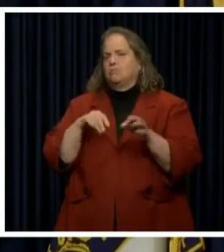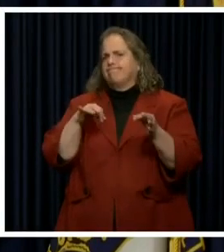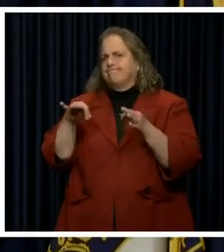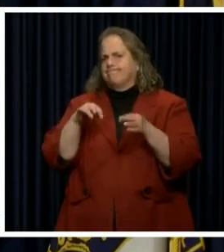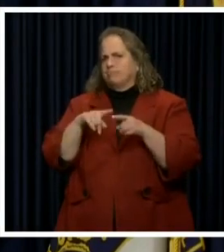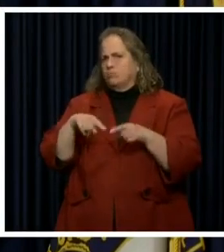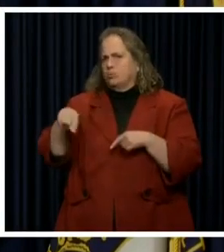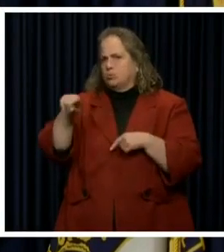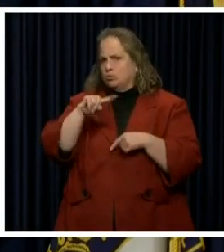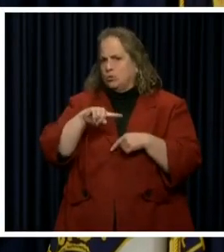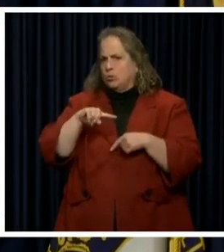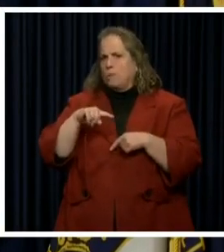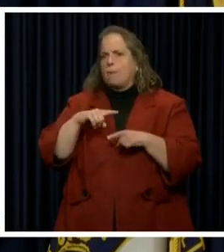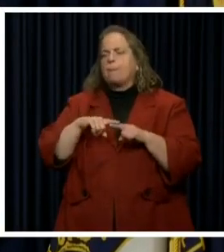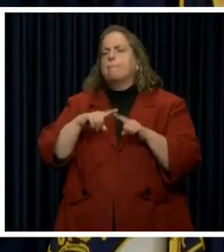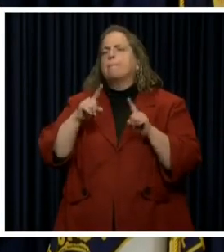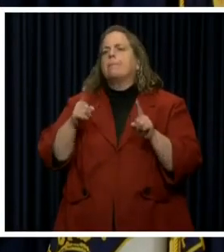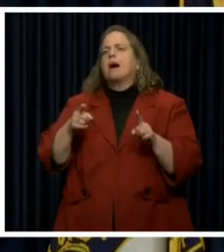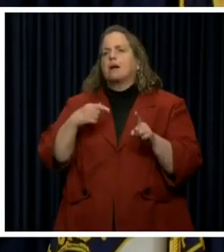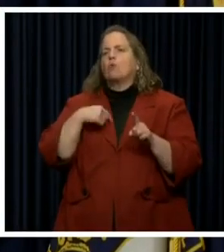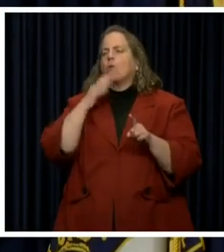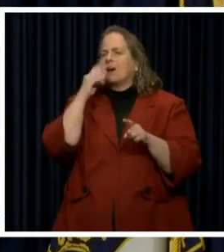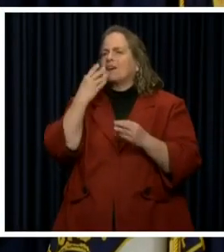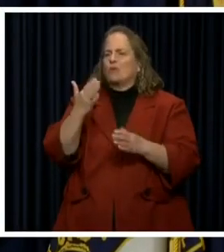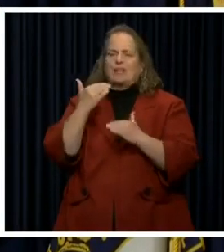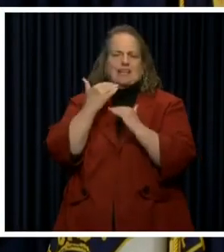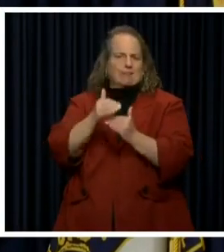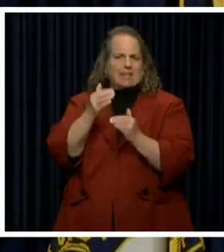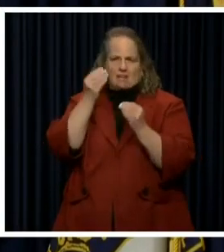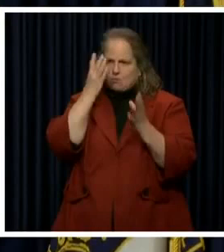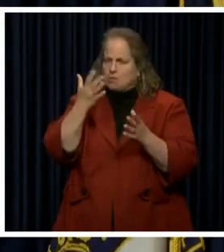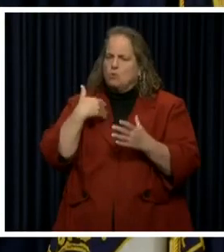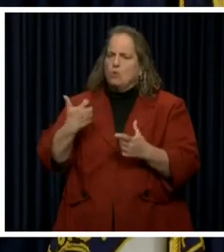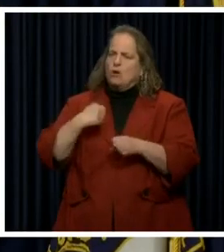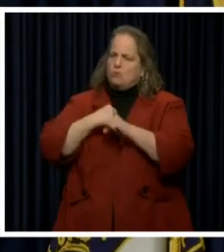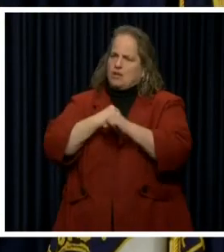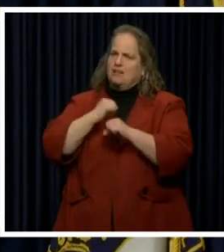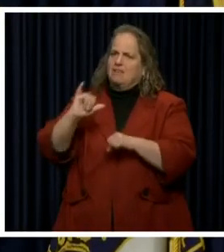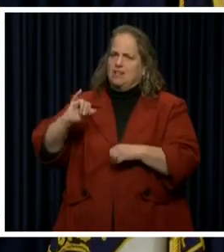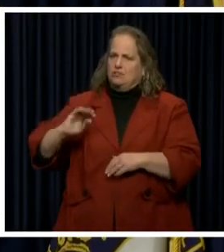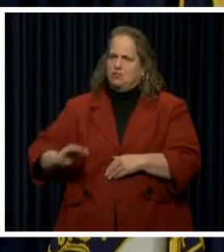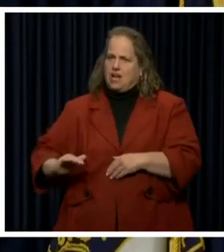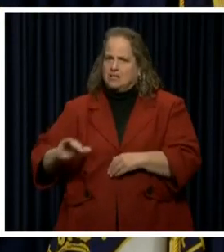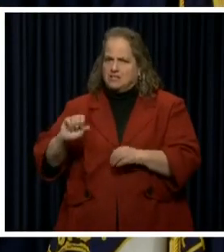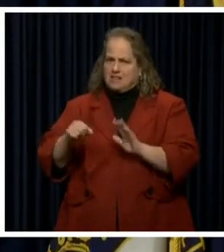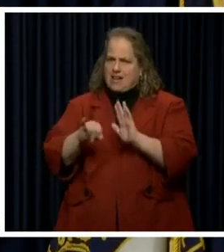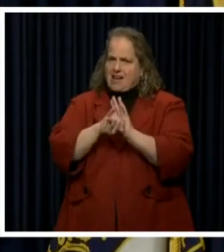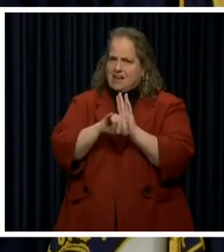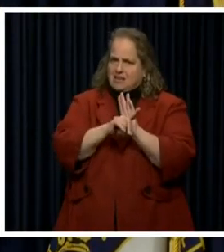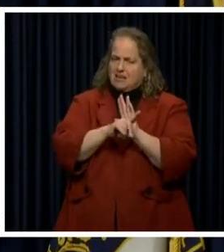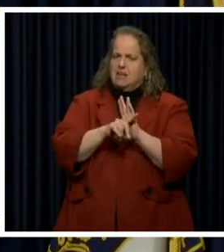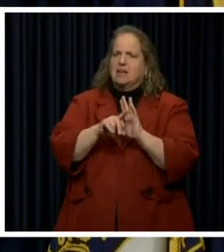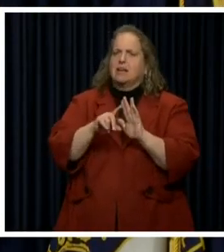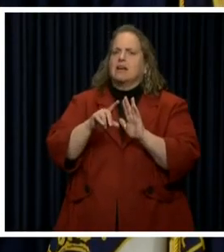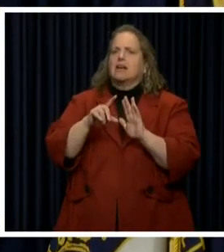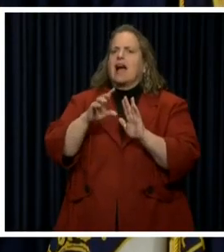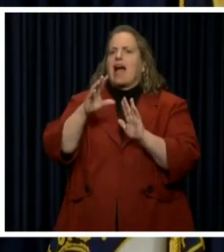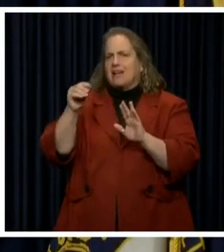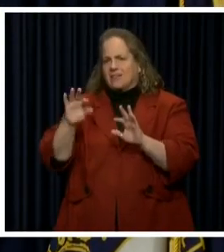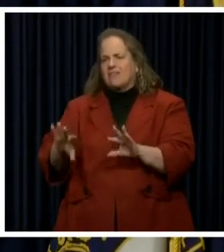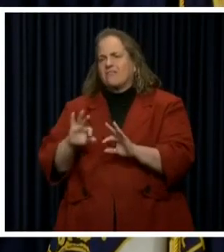to protect this child's identity and their family and the rest, but it's also important to know